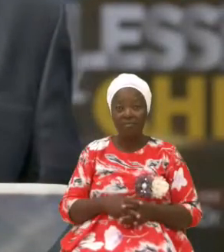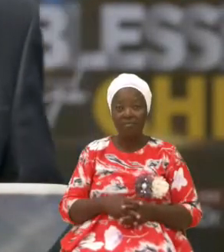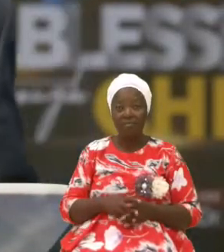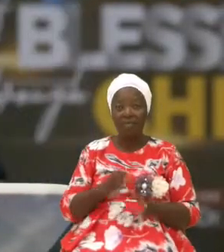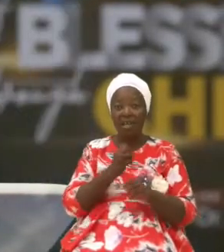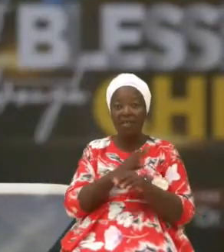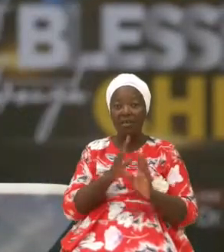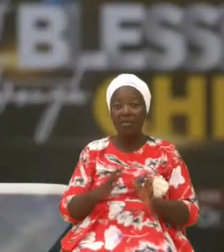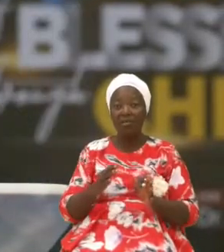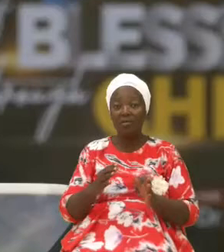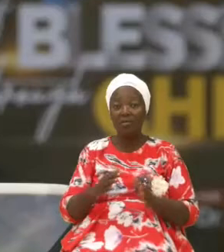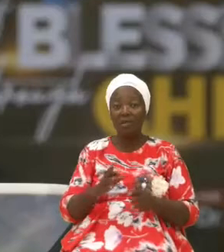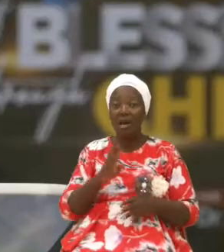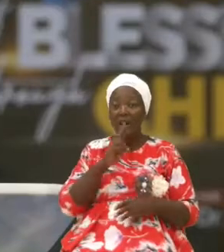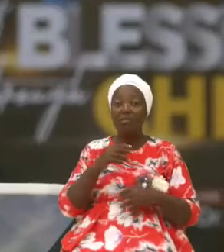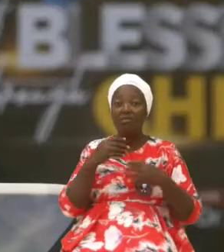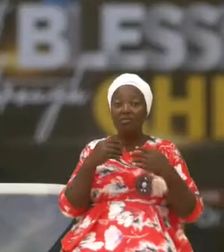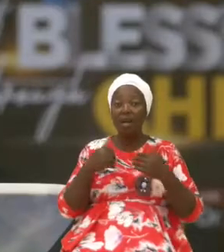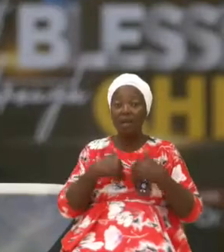Counselors, are you true?